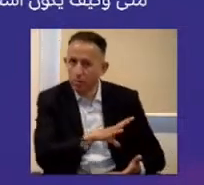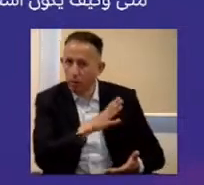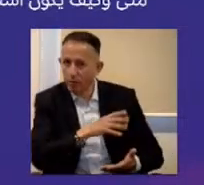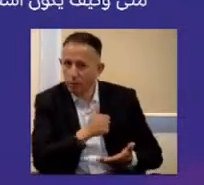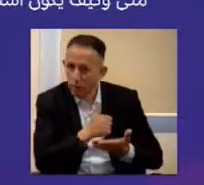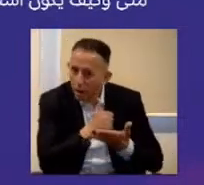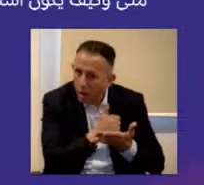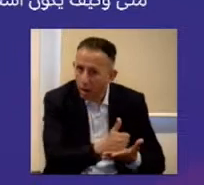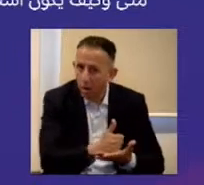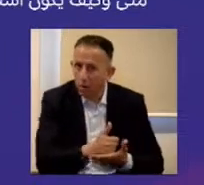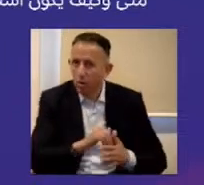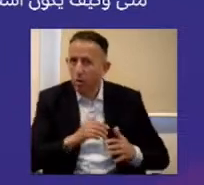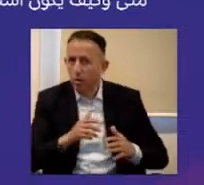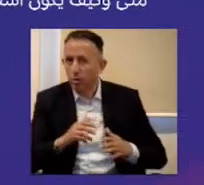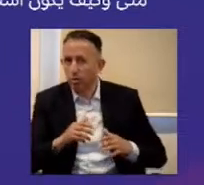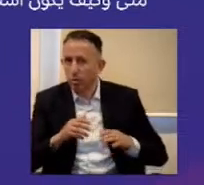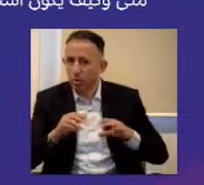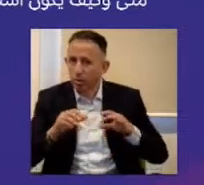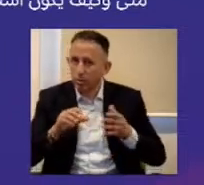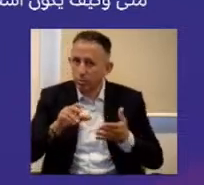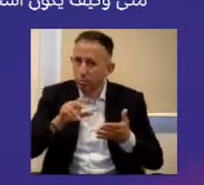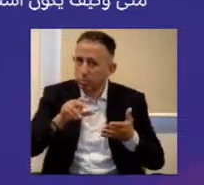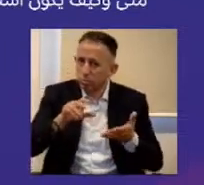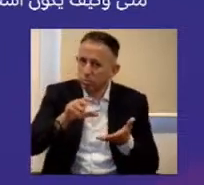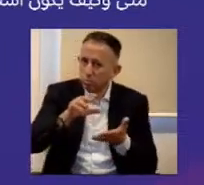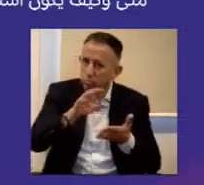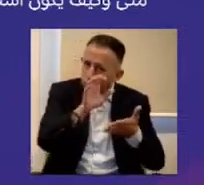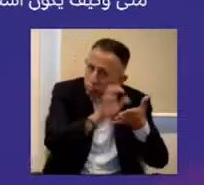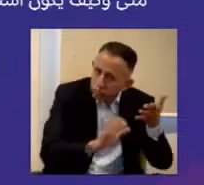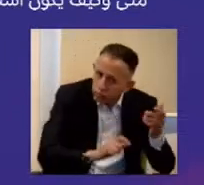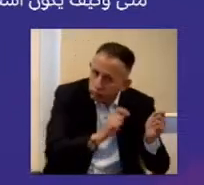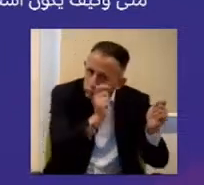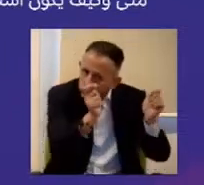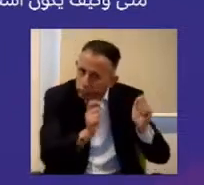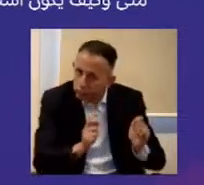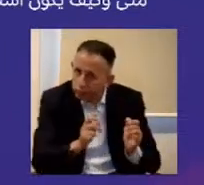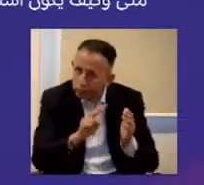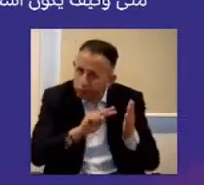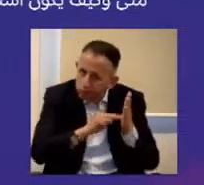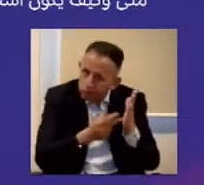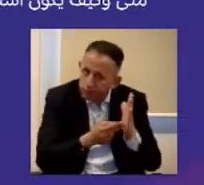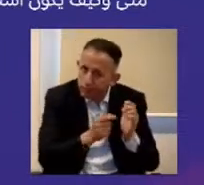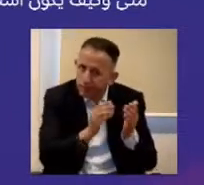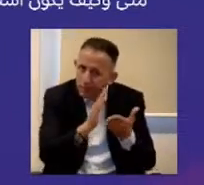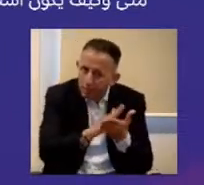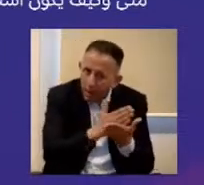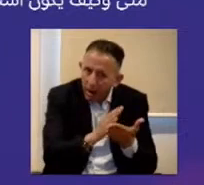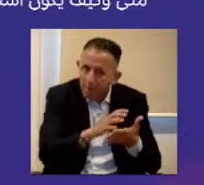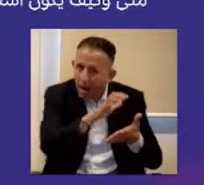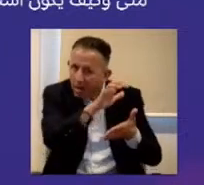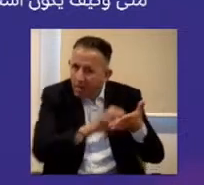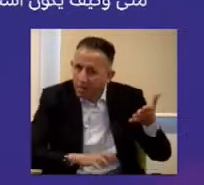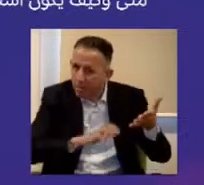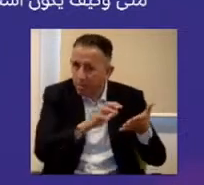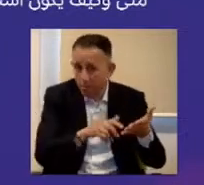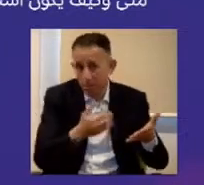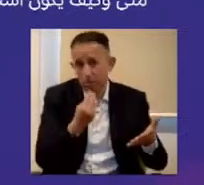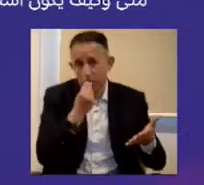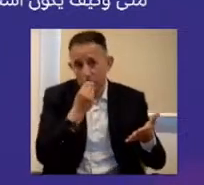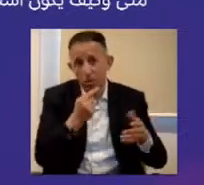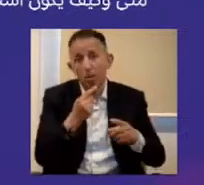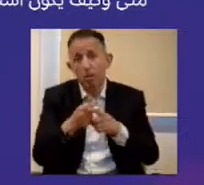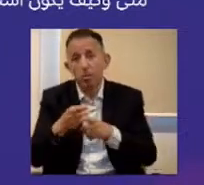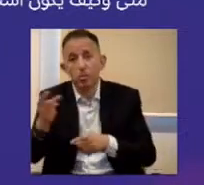monitoring. But we have also the advised parents. Many parents are lost with the content that is being taught. They are lost with